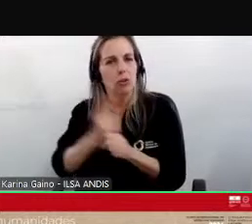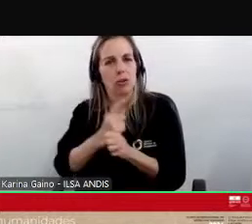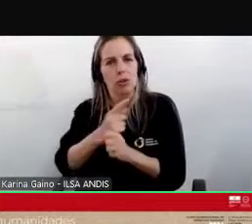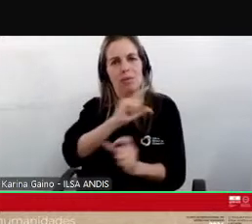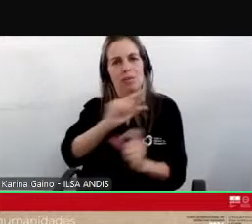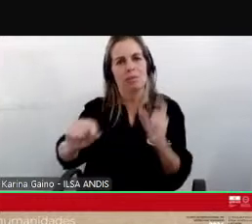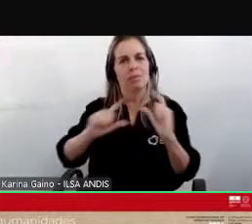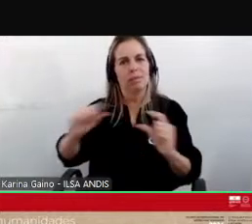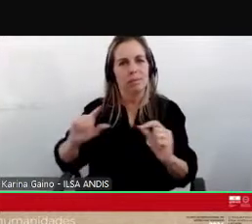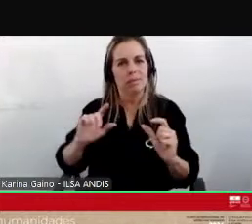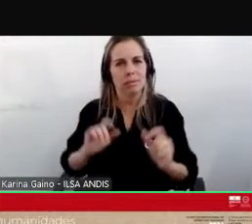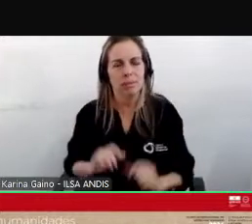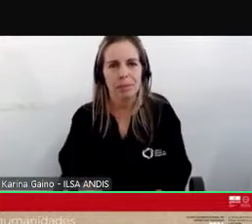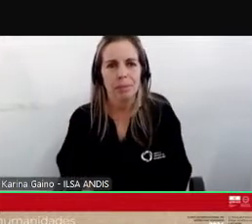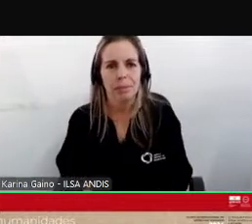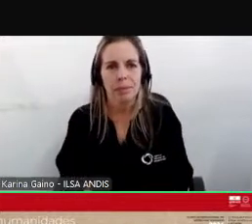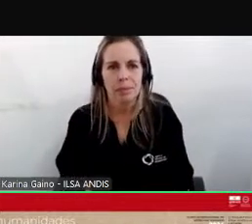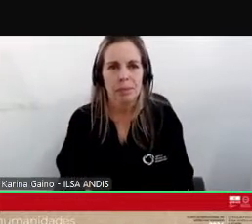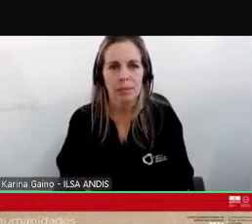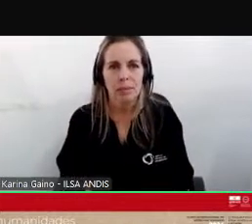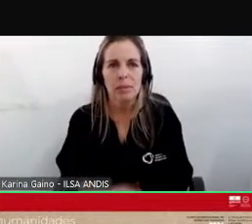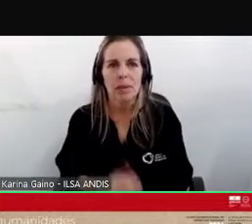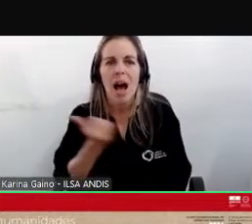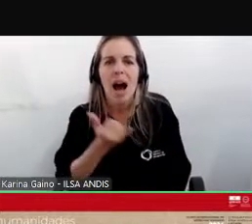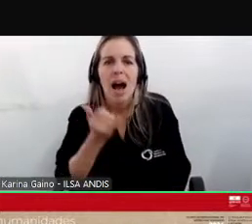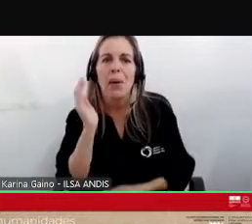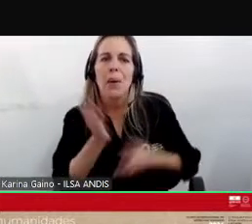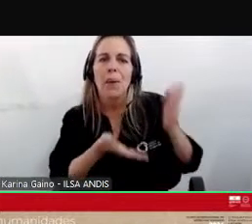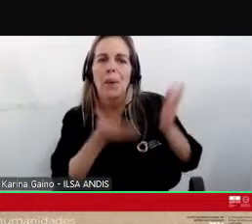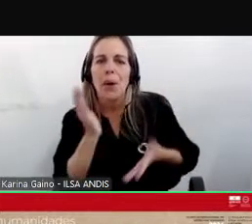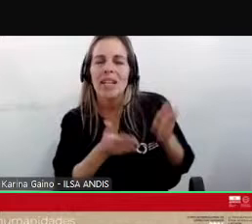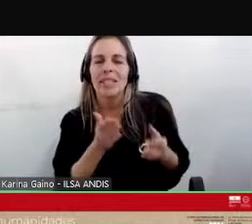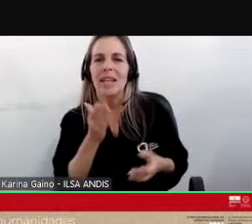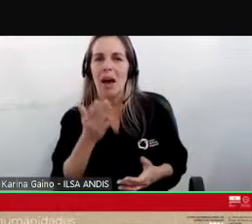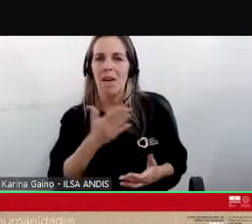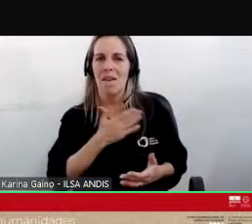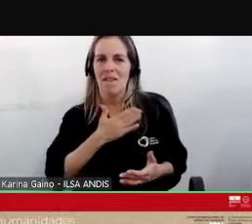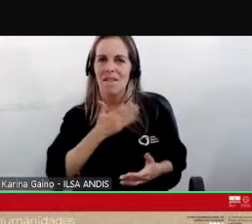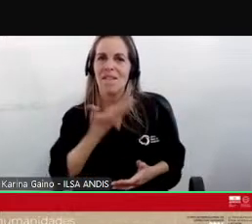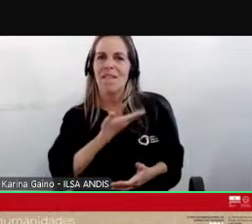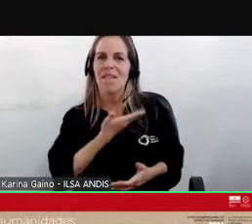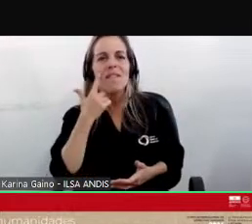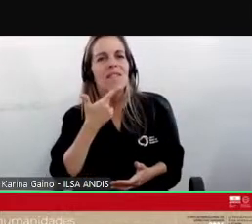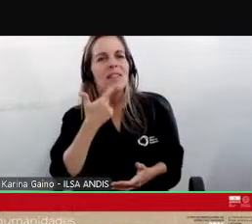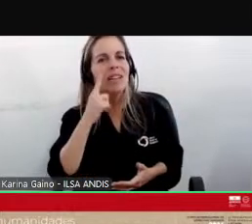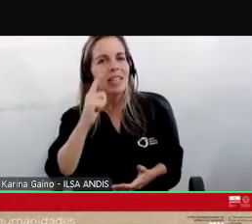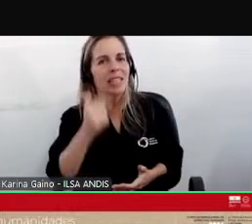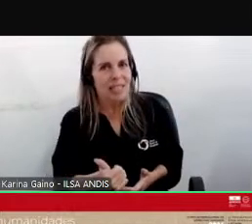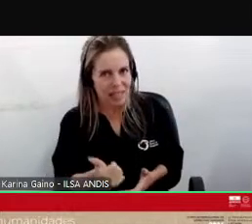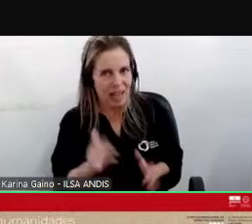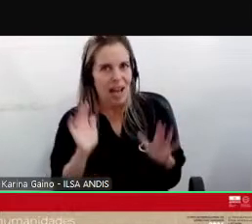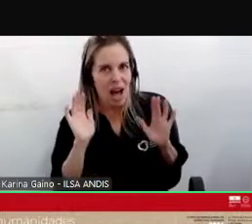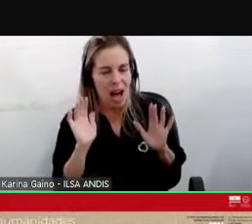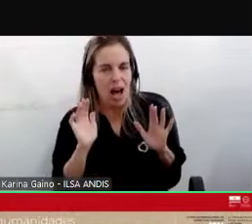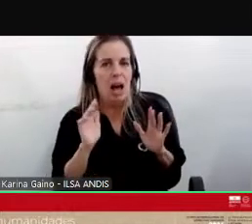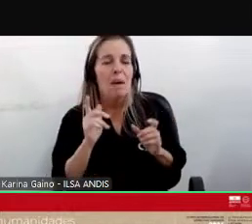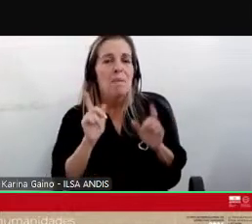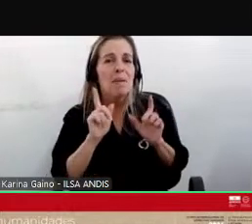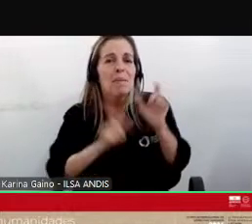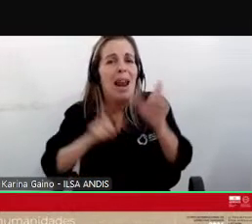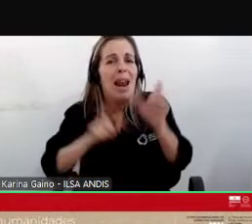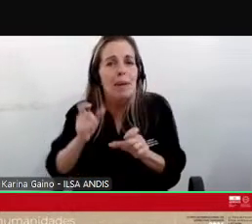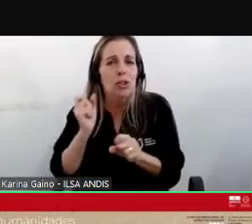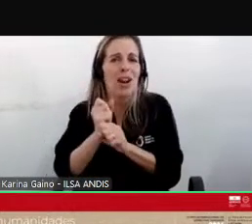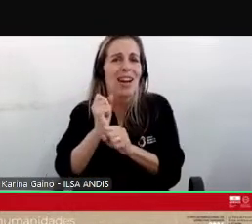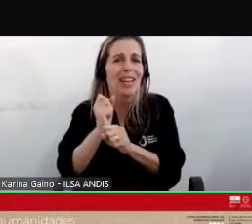extremely los isolated, trabajadores están muy they may be working aislados. in very, very remote locations without public transportation. If their wages